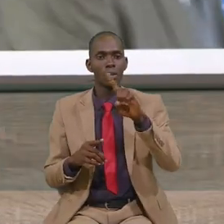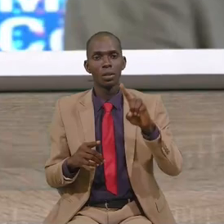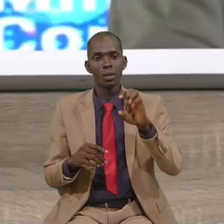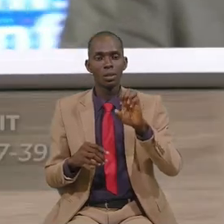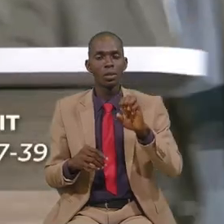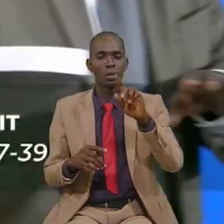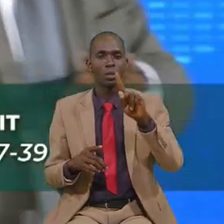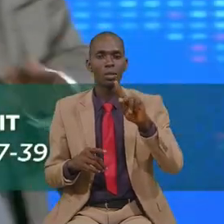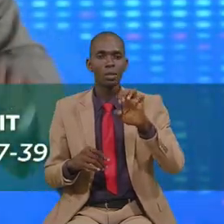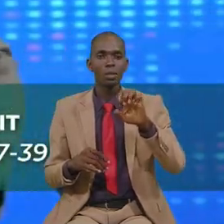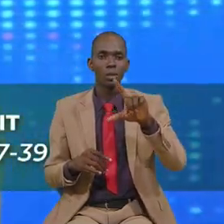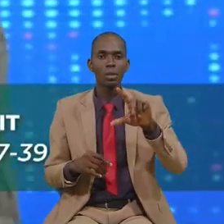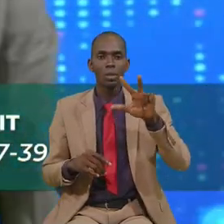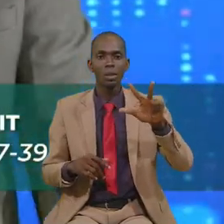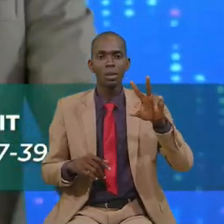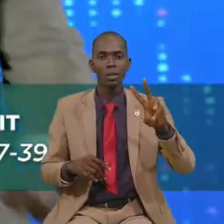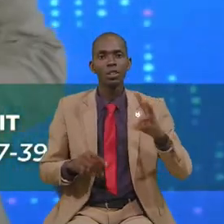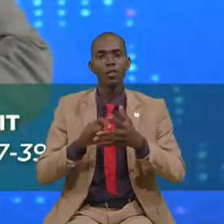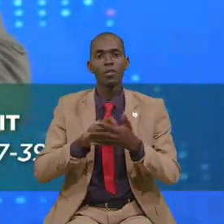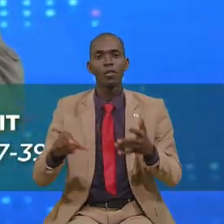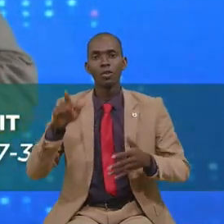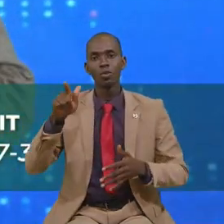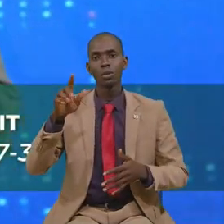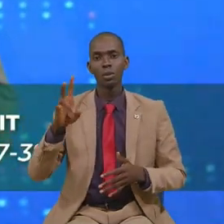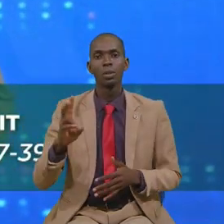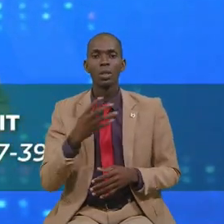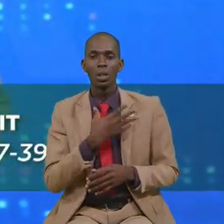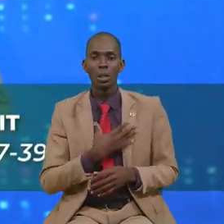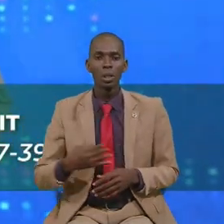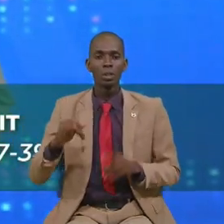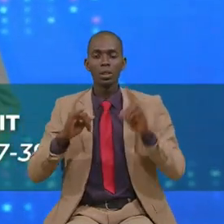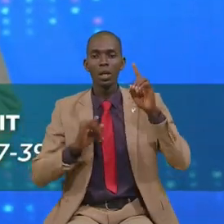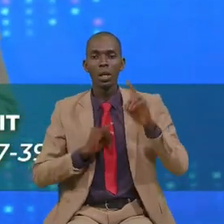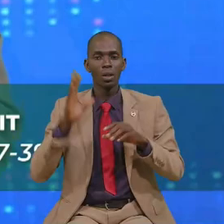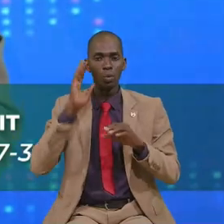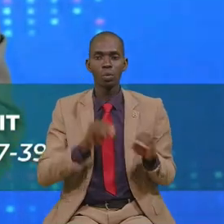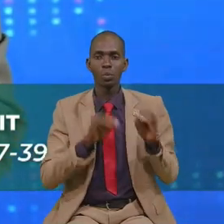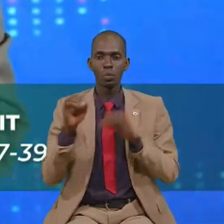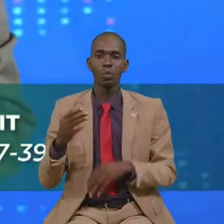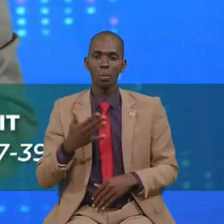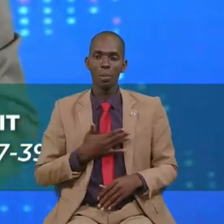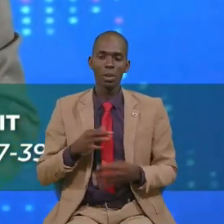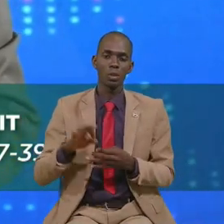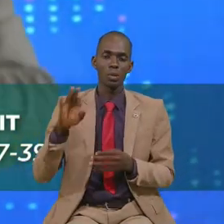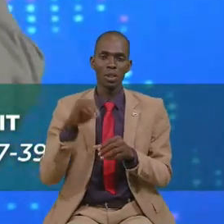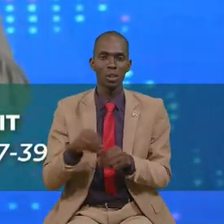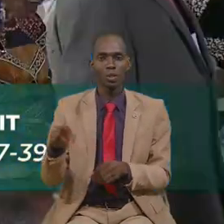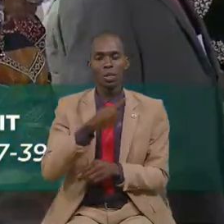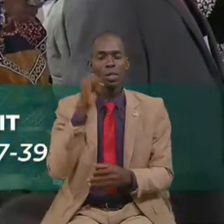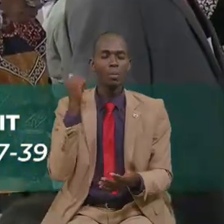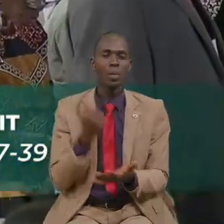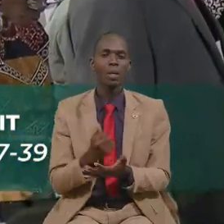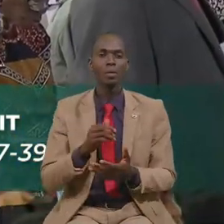36 and verse 27. And I will put my Spirit within you. Amen.